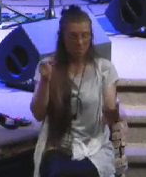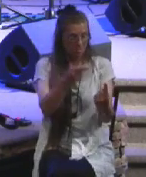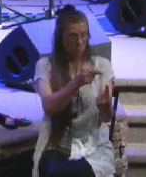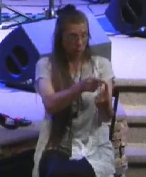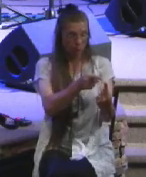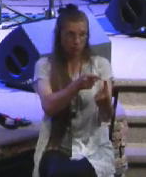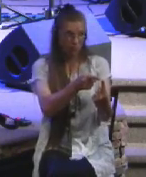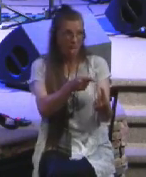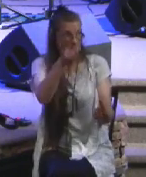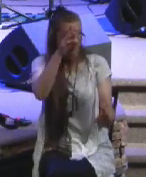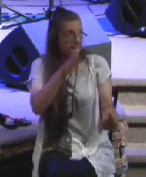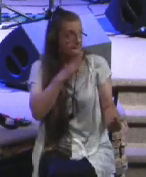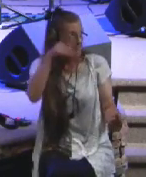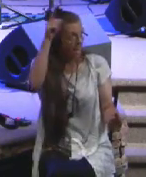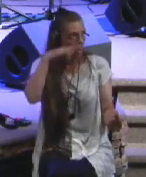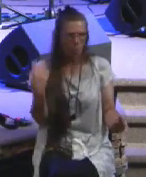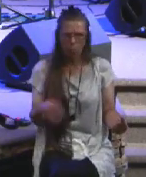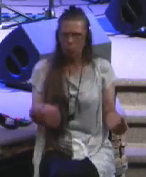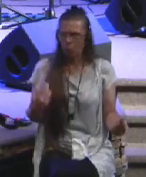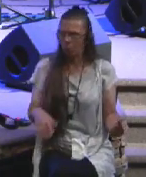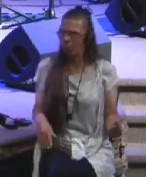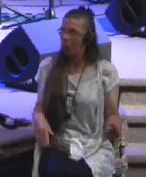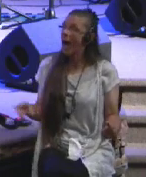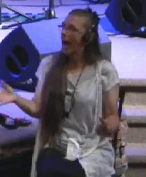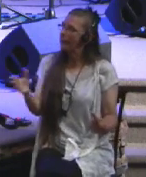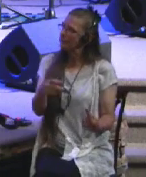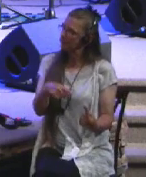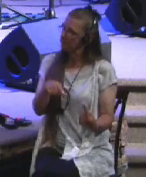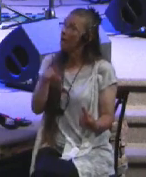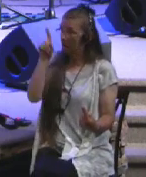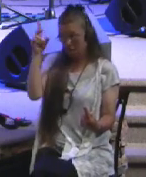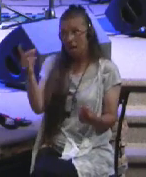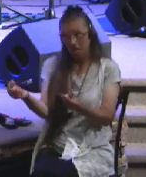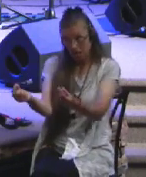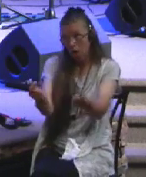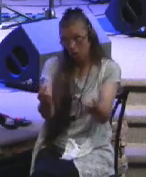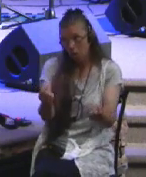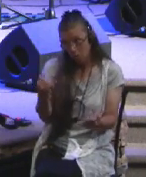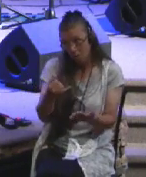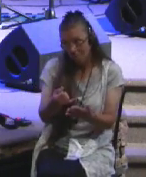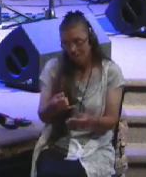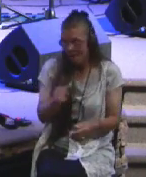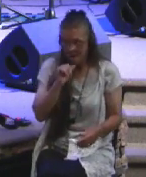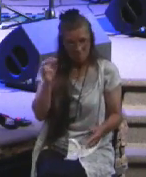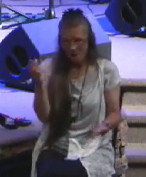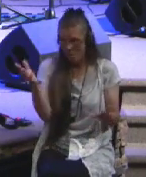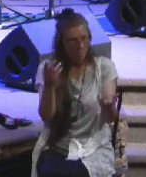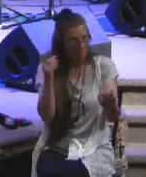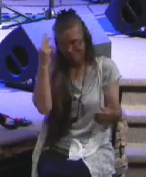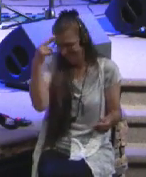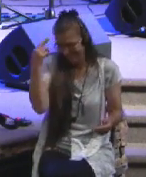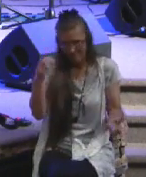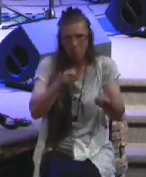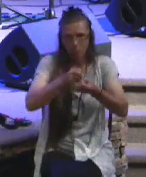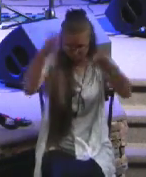God, hang around. He'll do it. So I'm not worried about anything breaking out